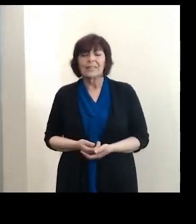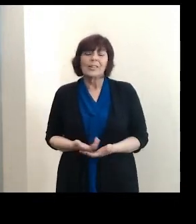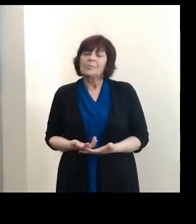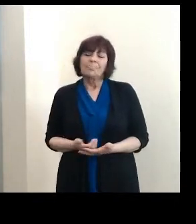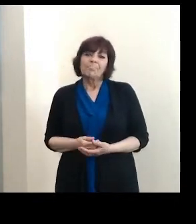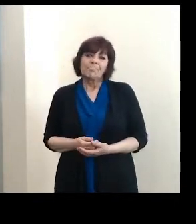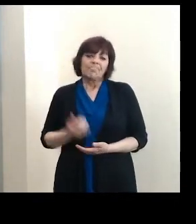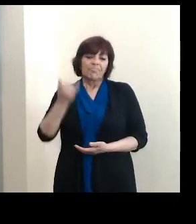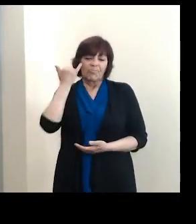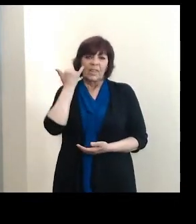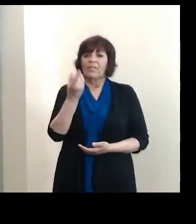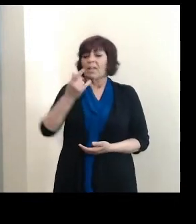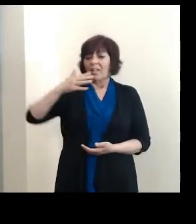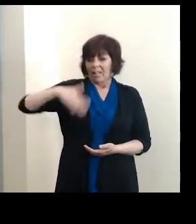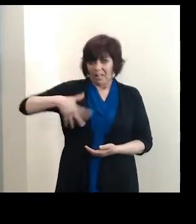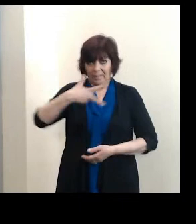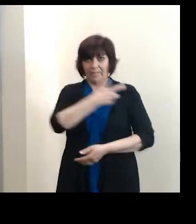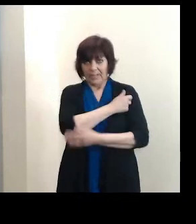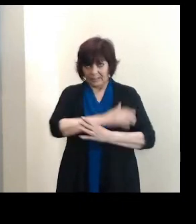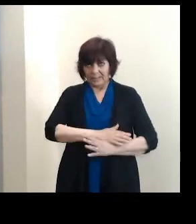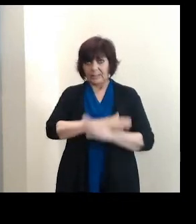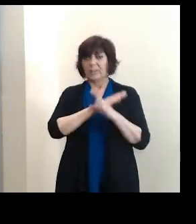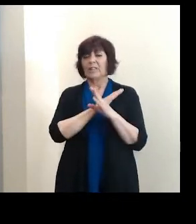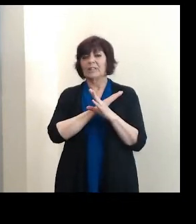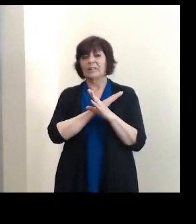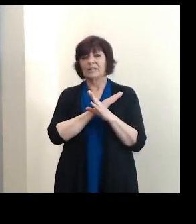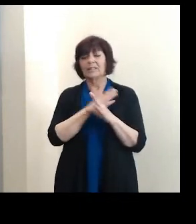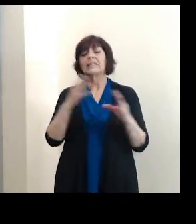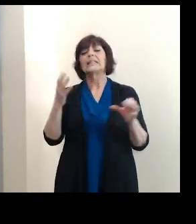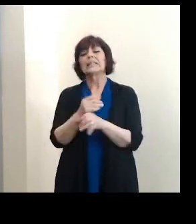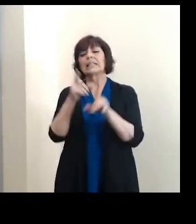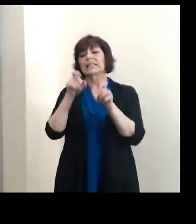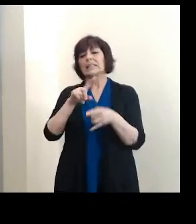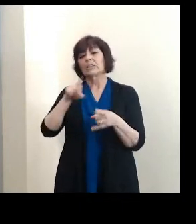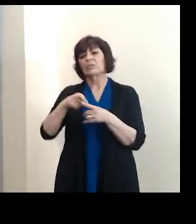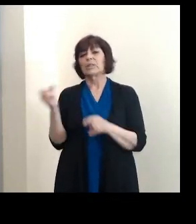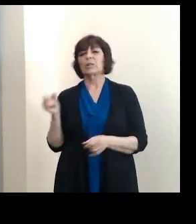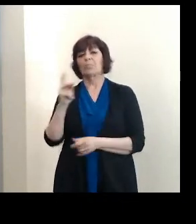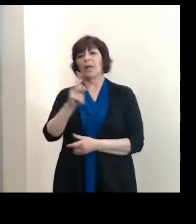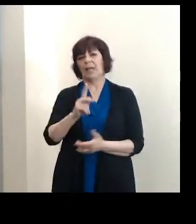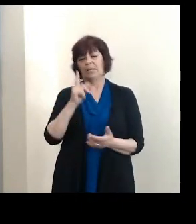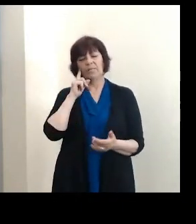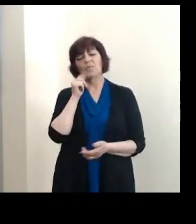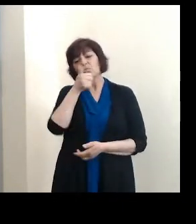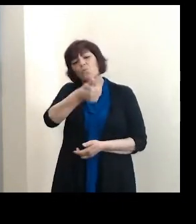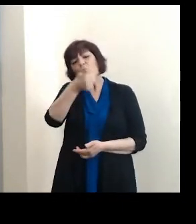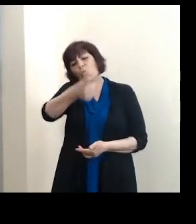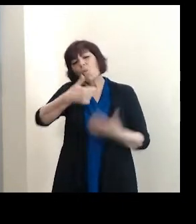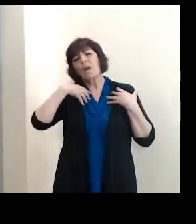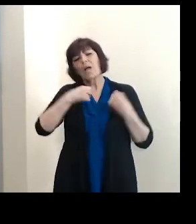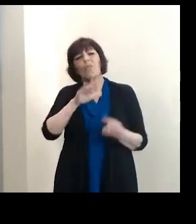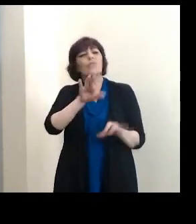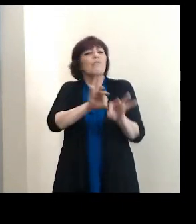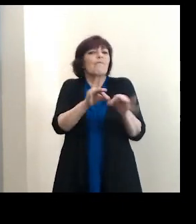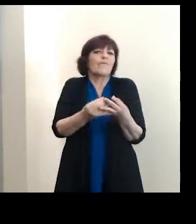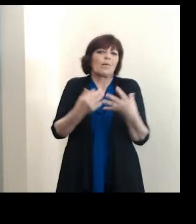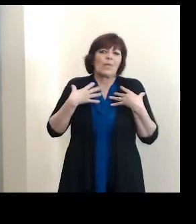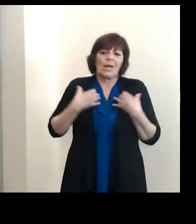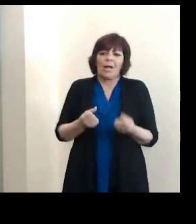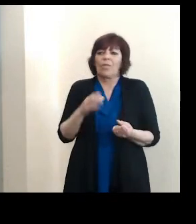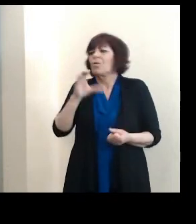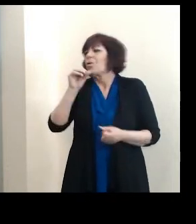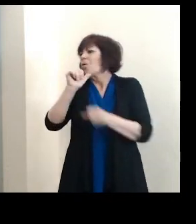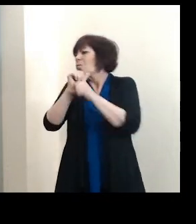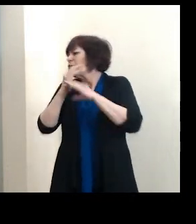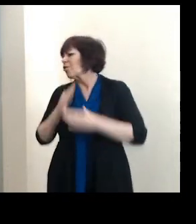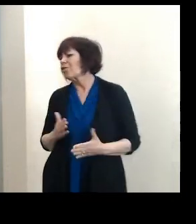So if you have not been vaccinated, get tested upon return for your own health, your family's health, your